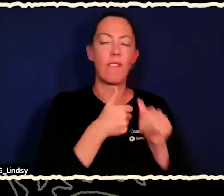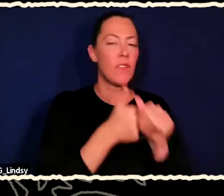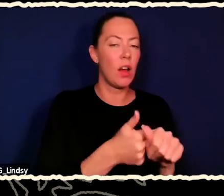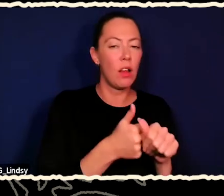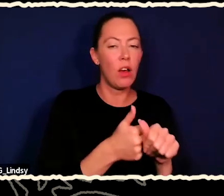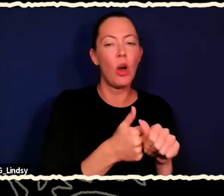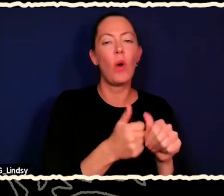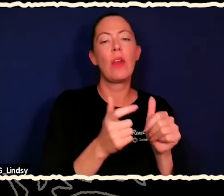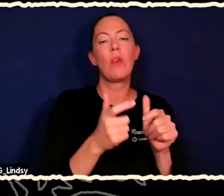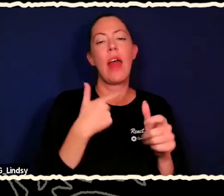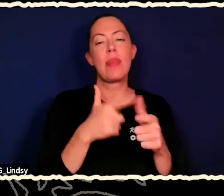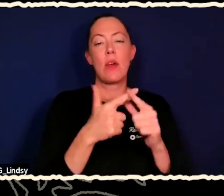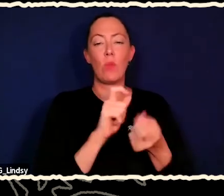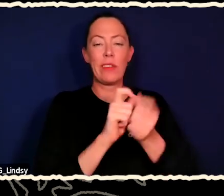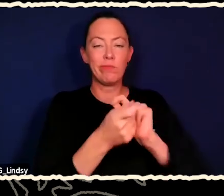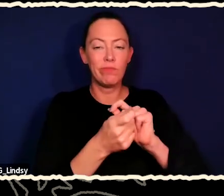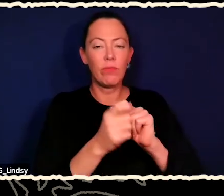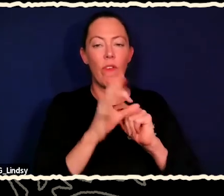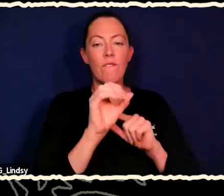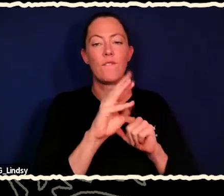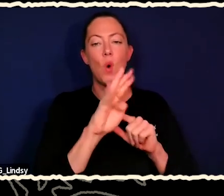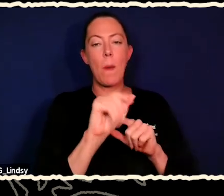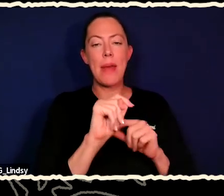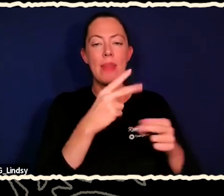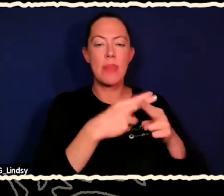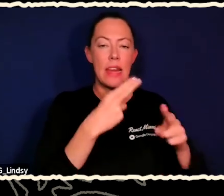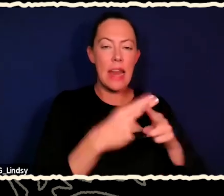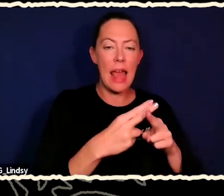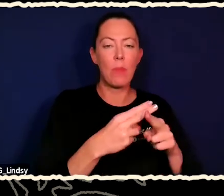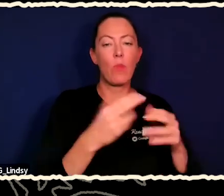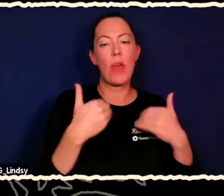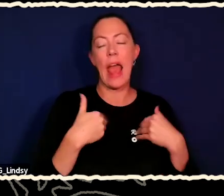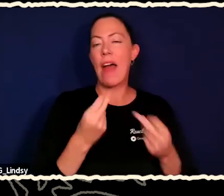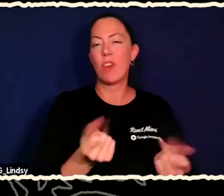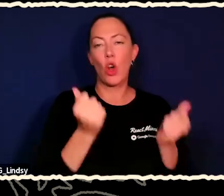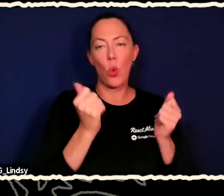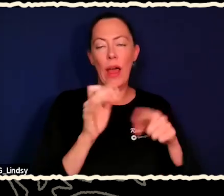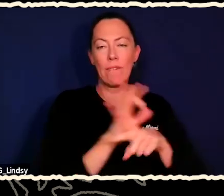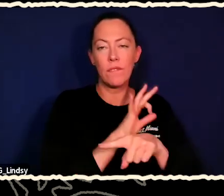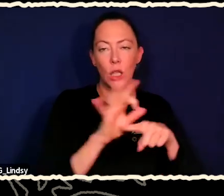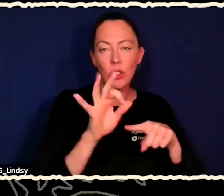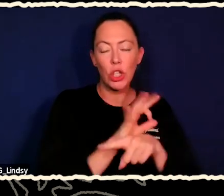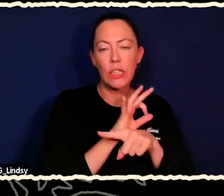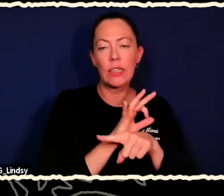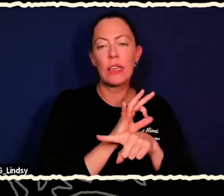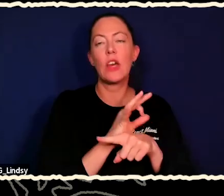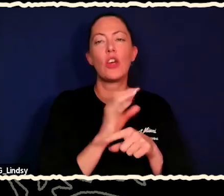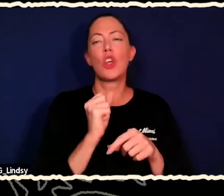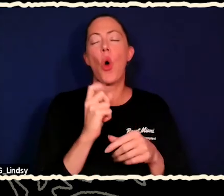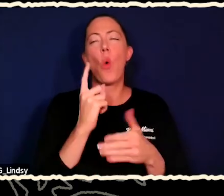function. This is all very, very typical. So what does this look like when we run it through the compile?